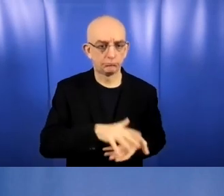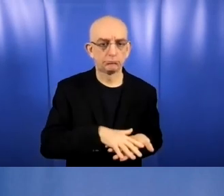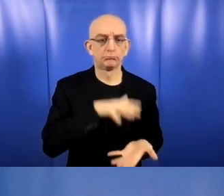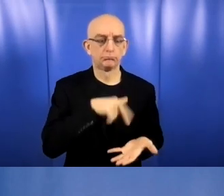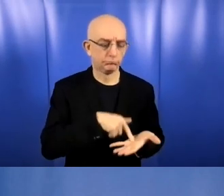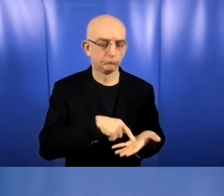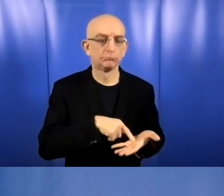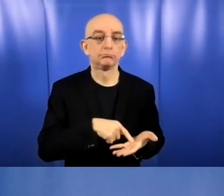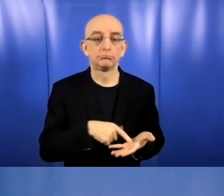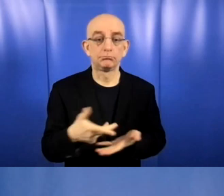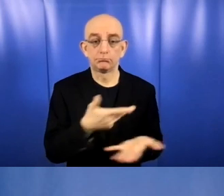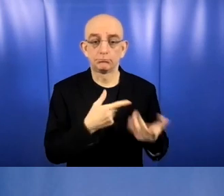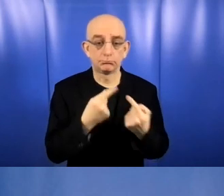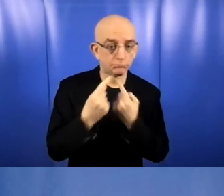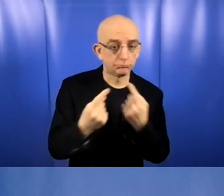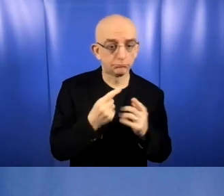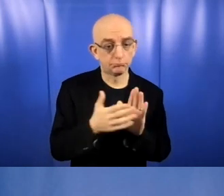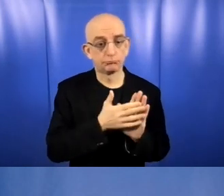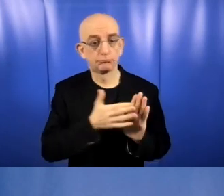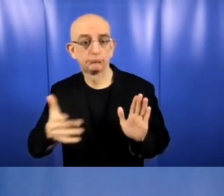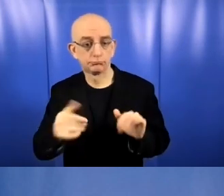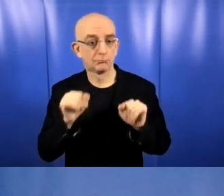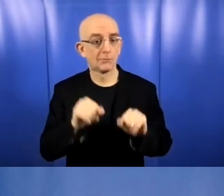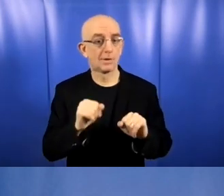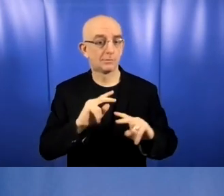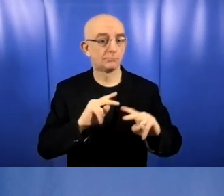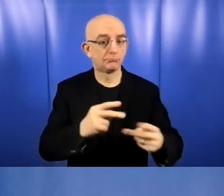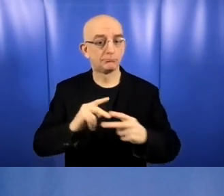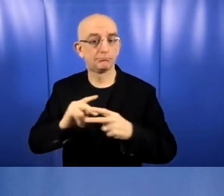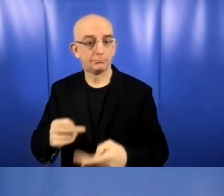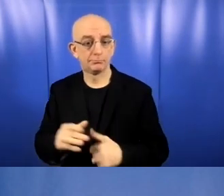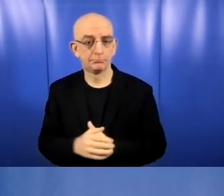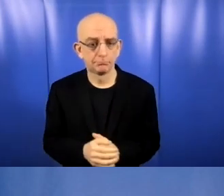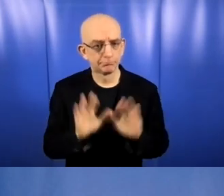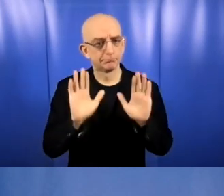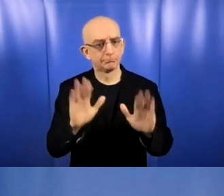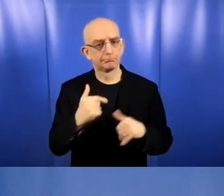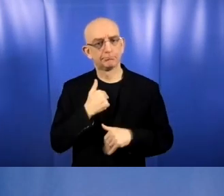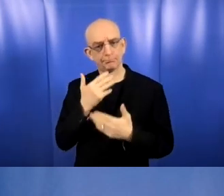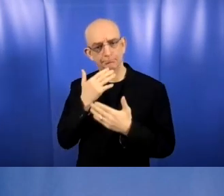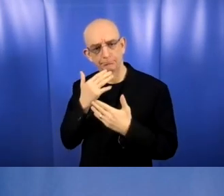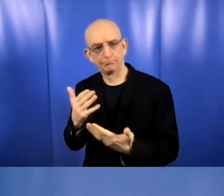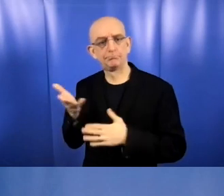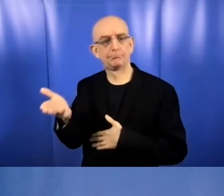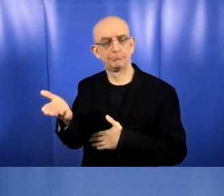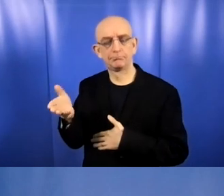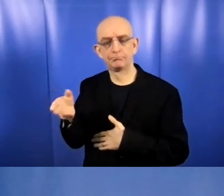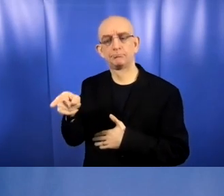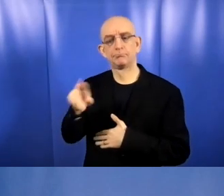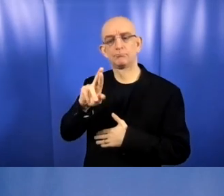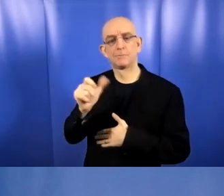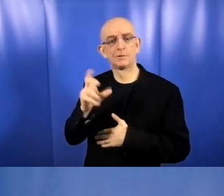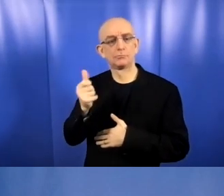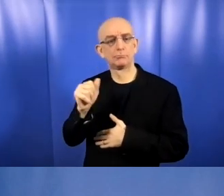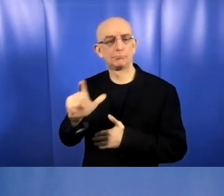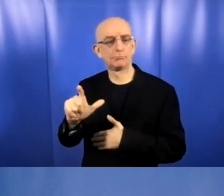all the work done by all the other panels. As chair of the Global Academic Interdisciplinary